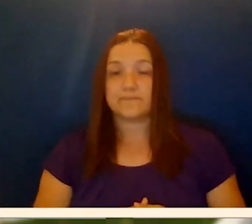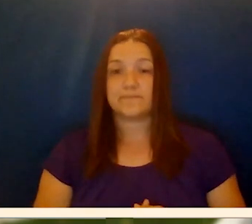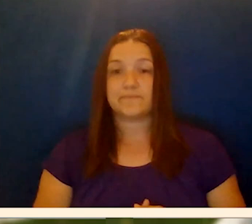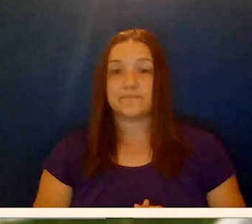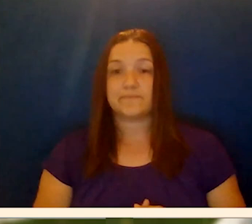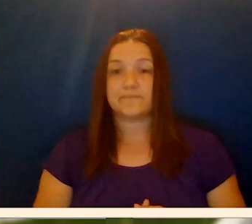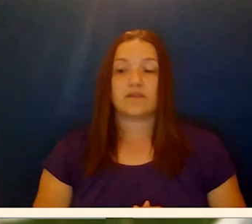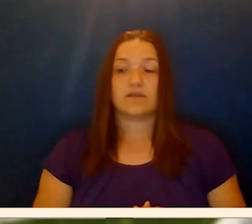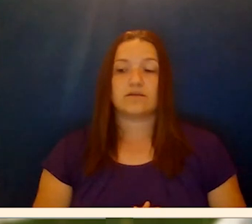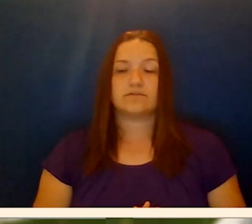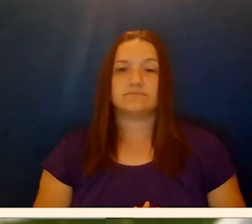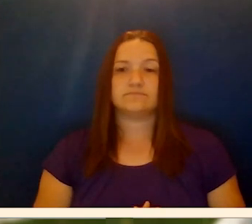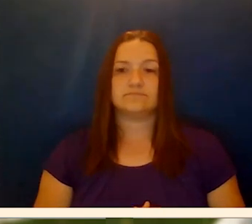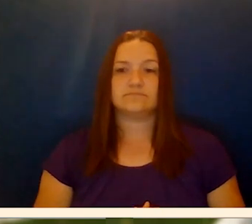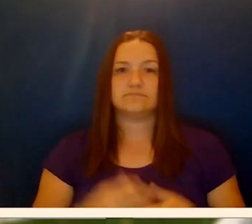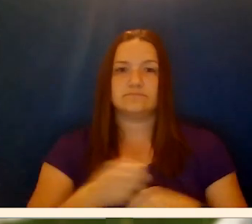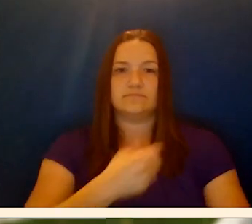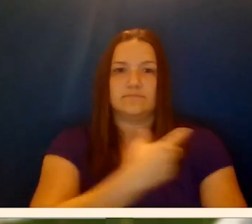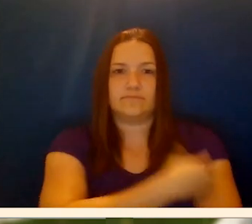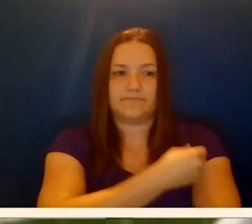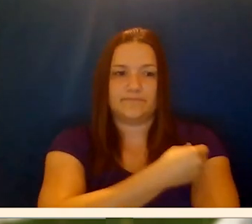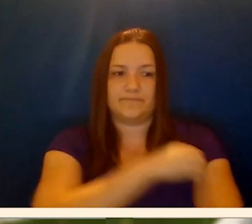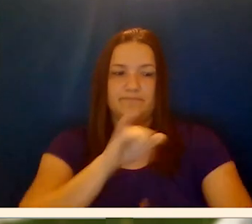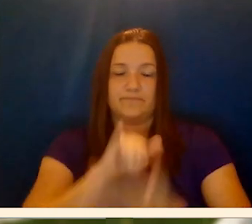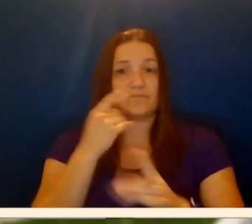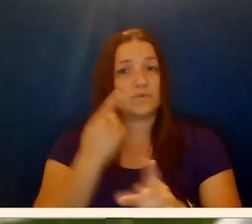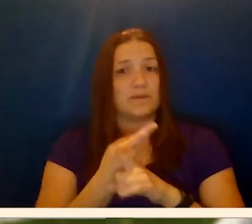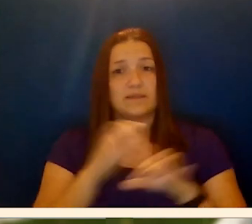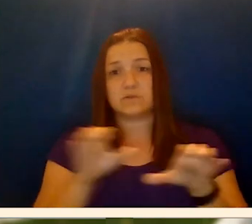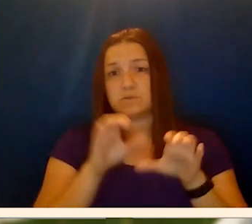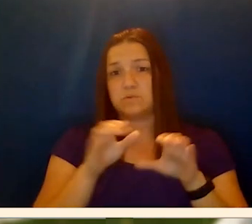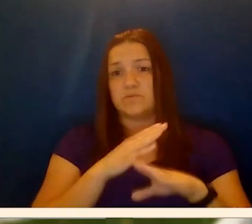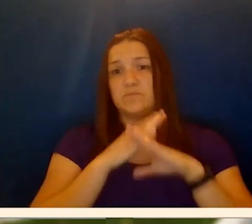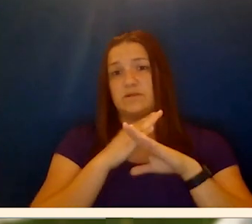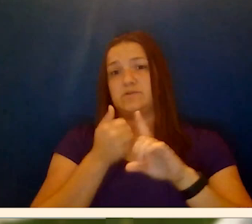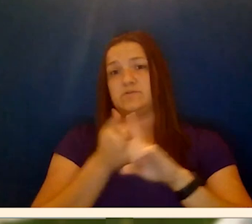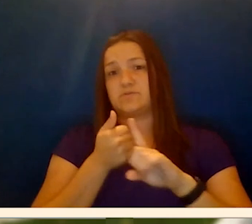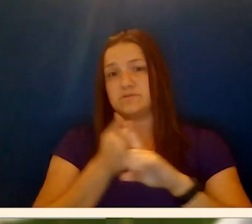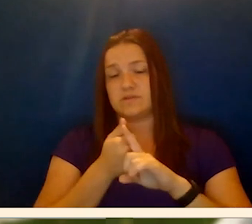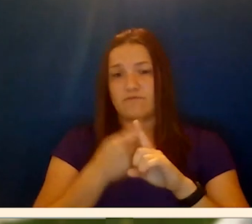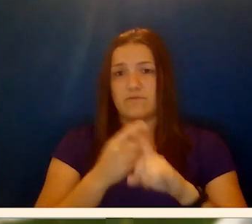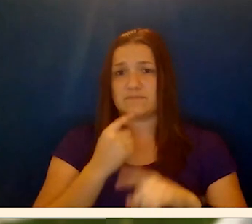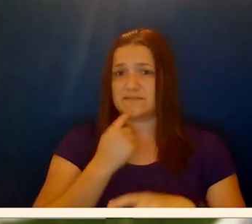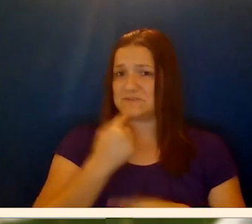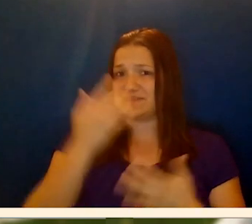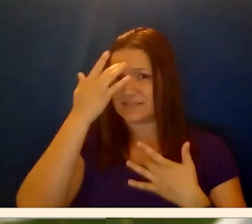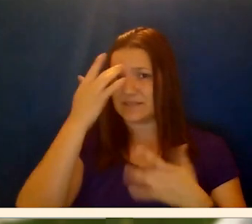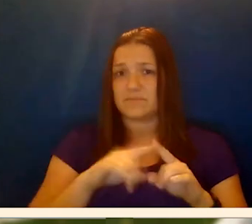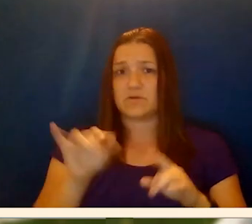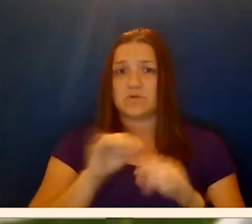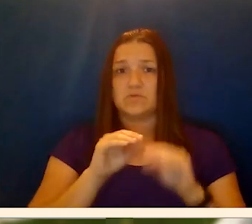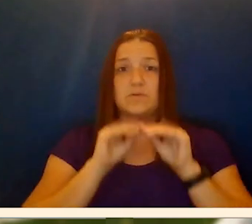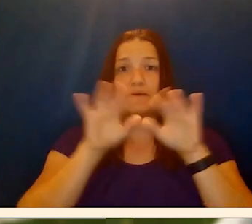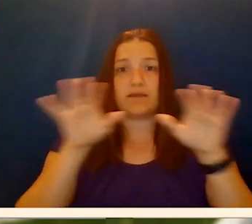So getting vaccinated is still the right thing to do for protecting yourself from severe illness, but also